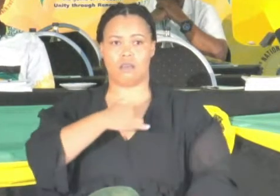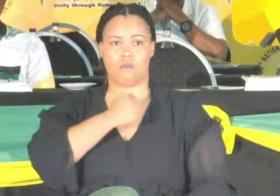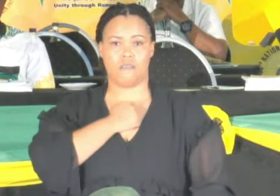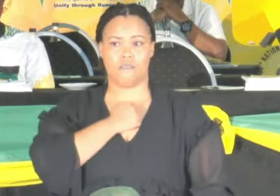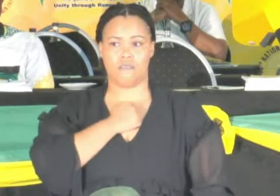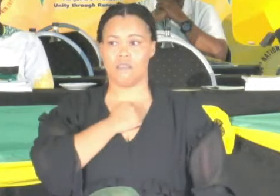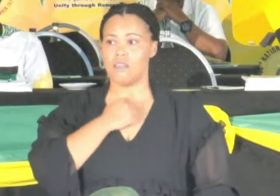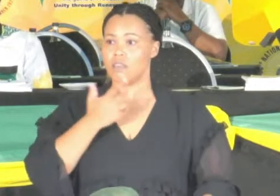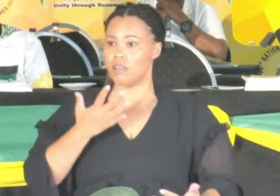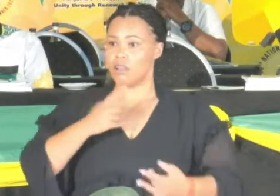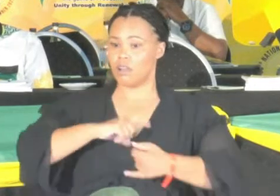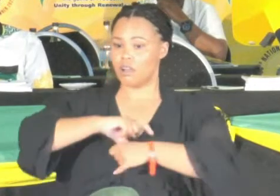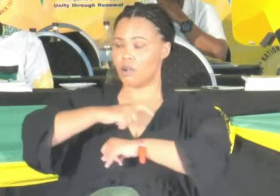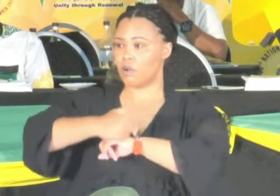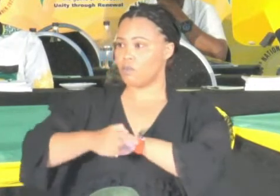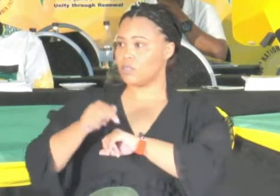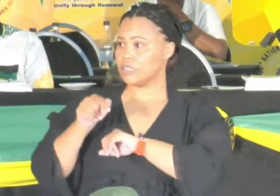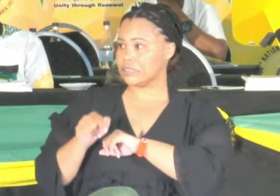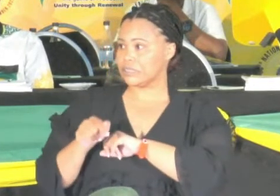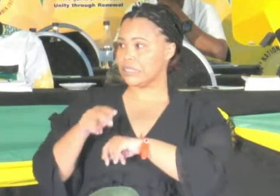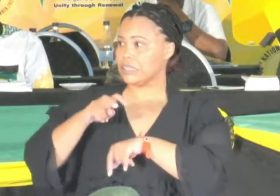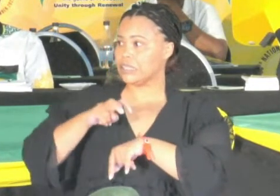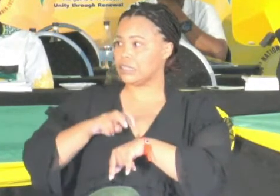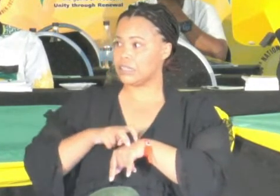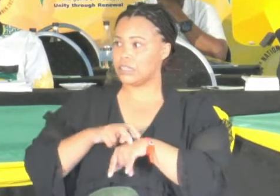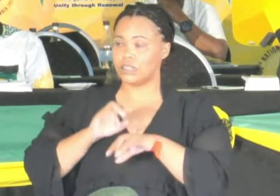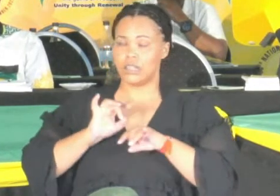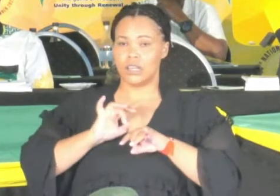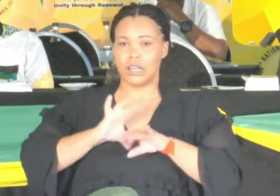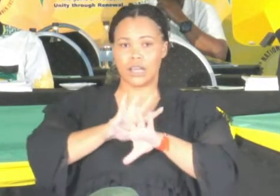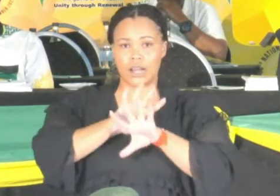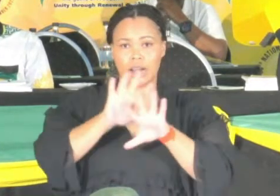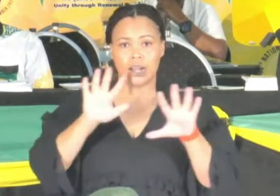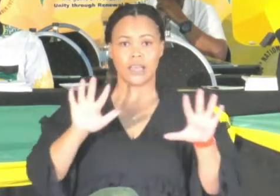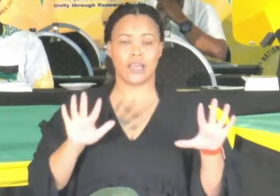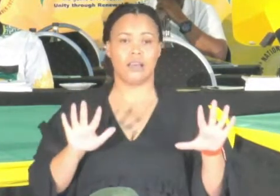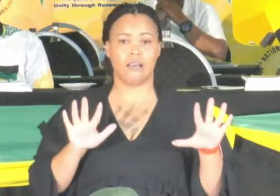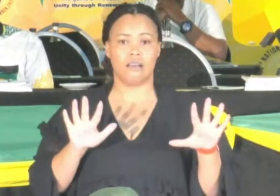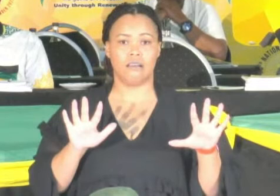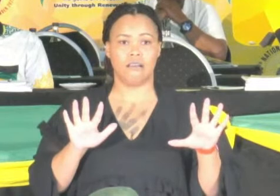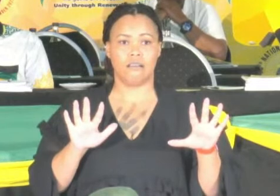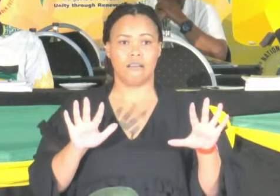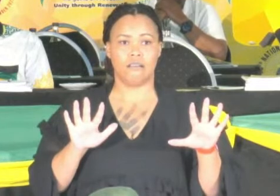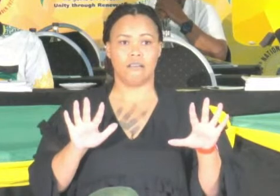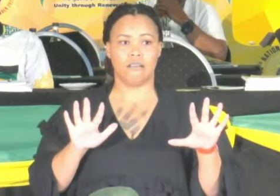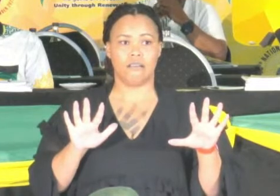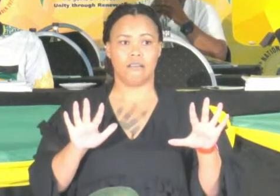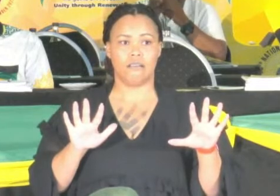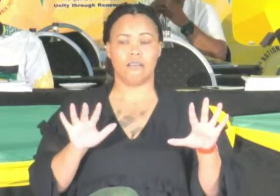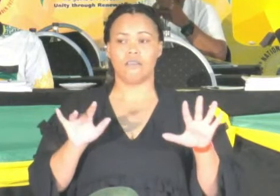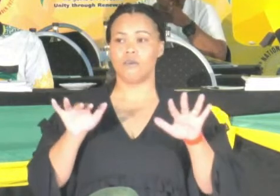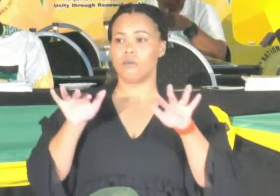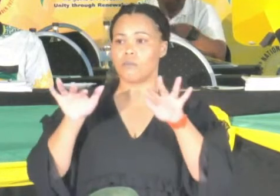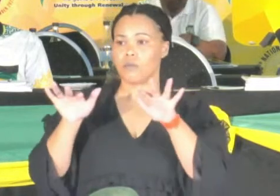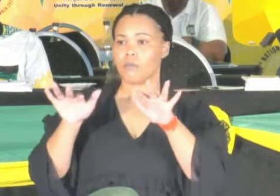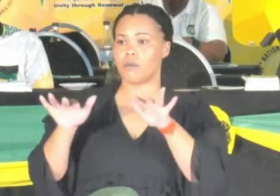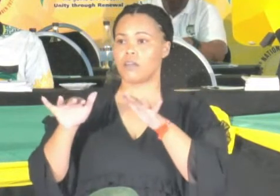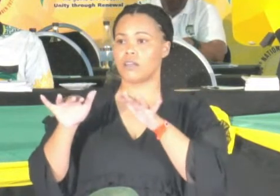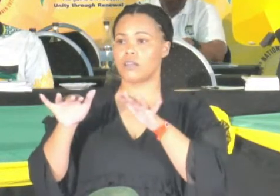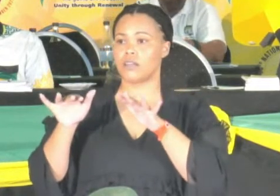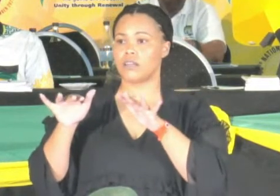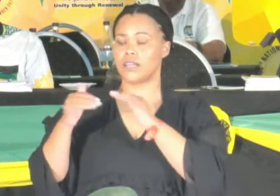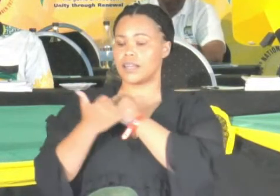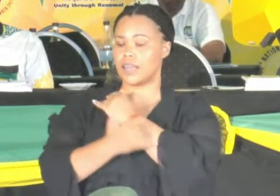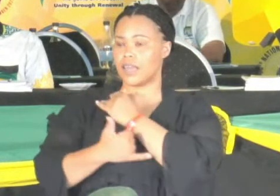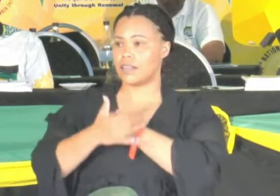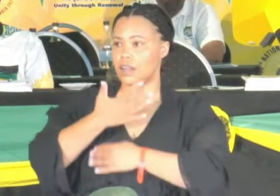comrades, needs to send a very clear signal to voters in our country